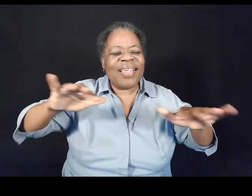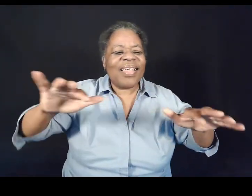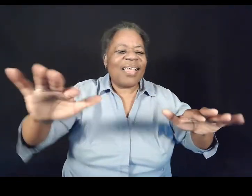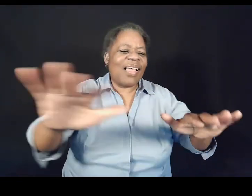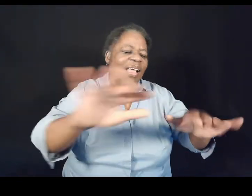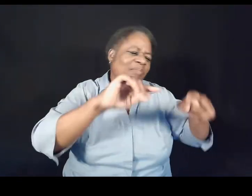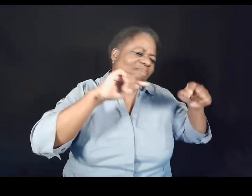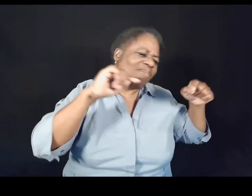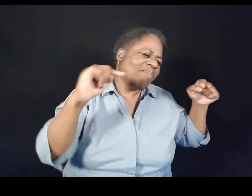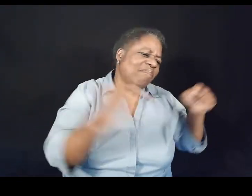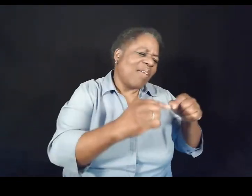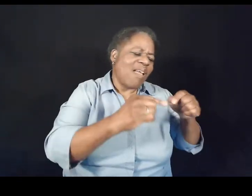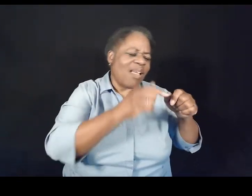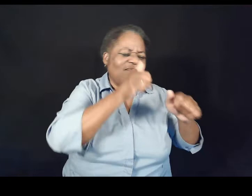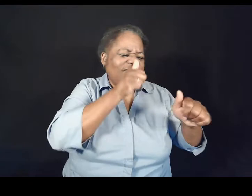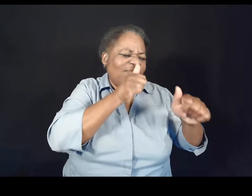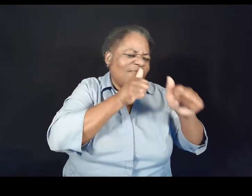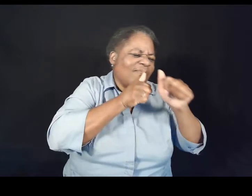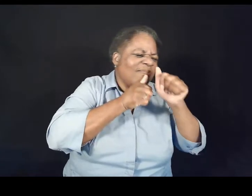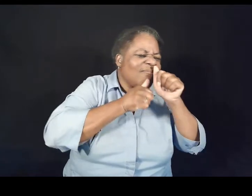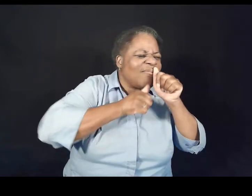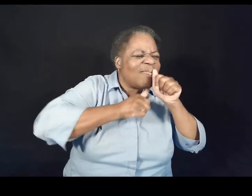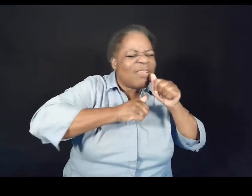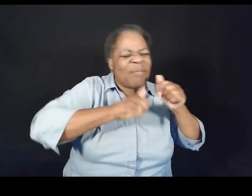after this. No